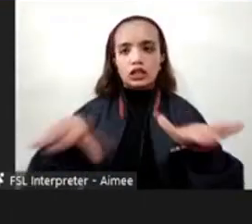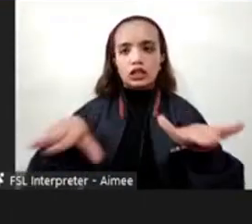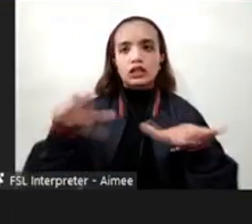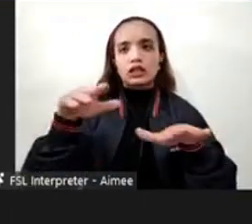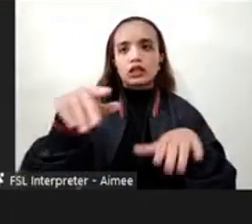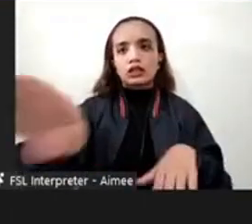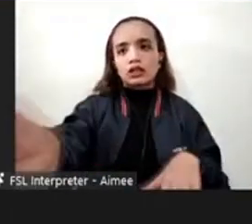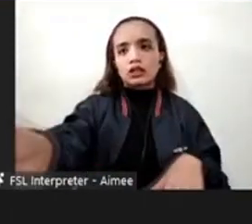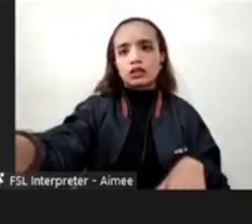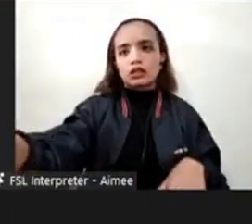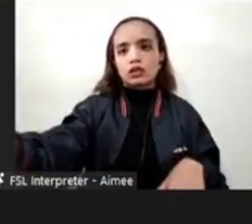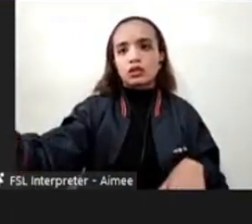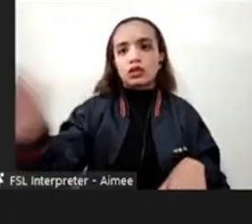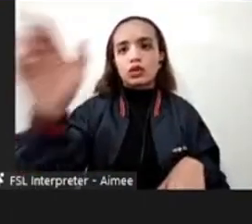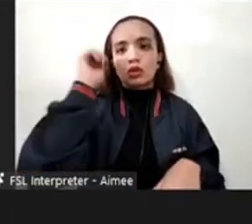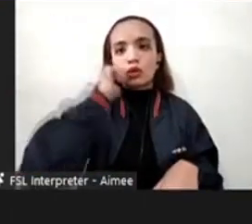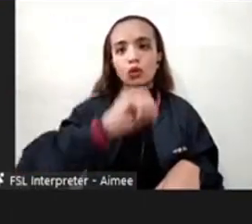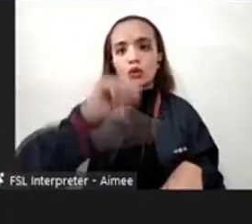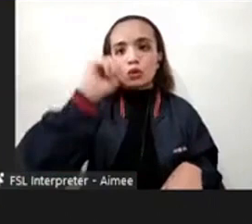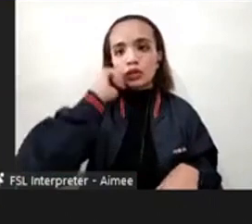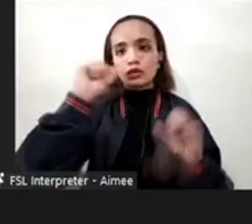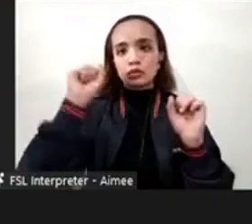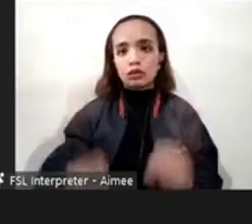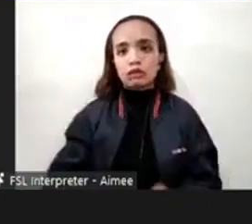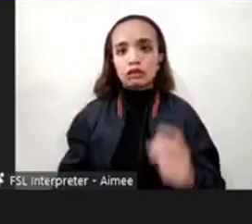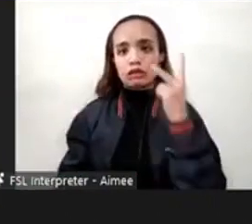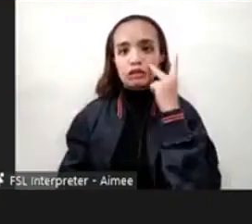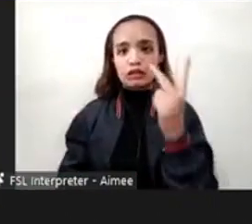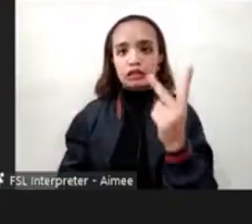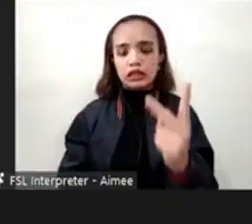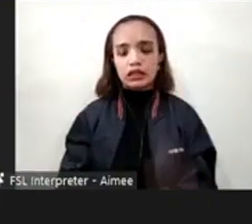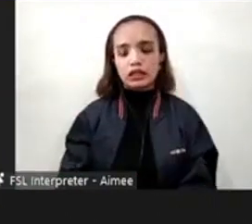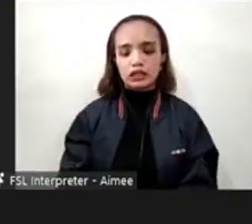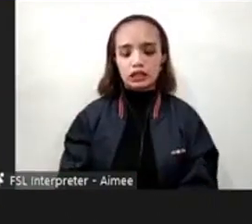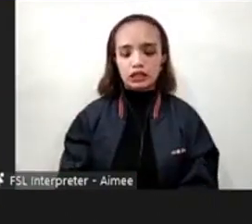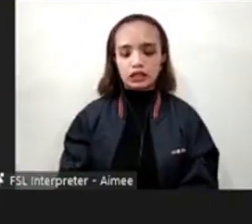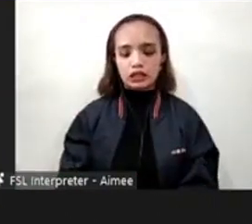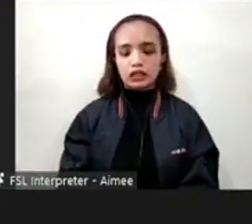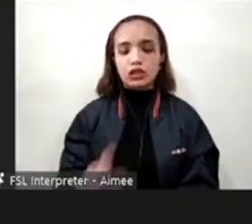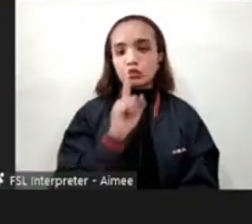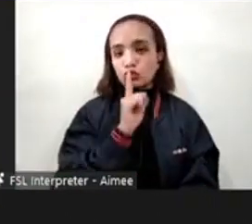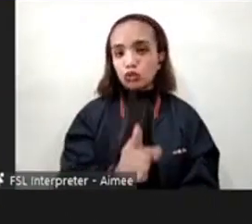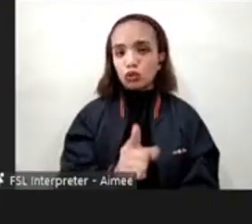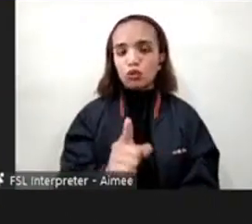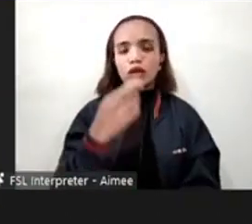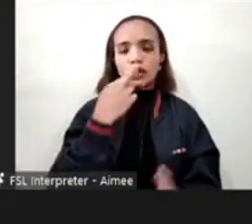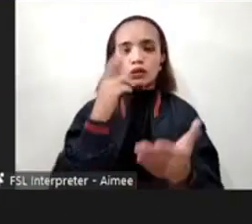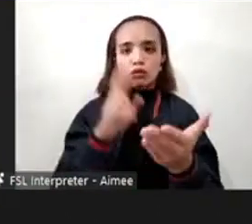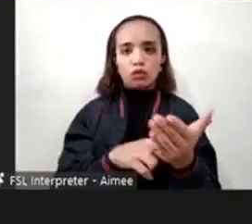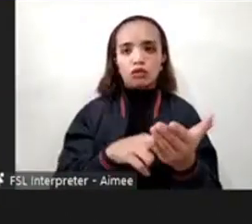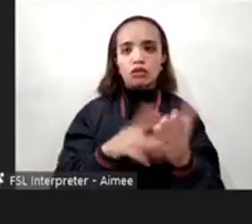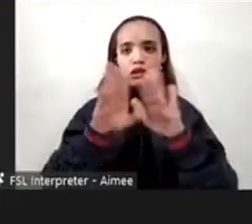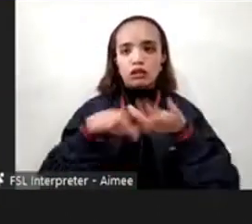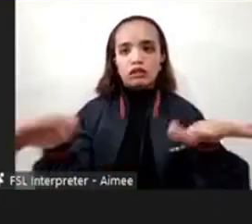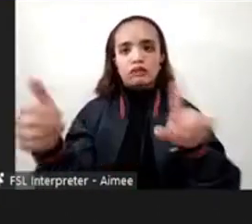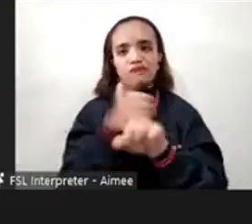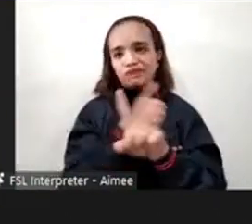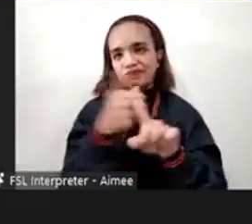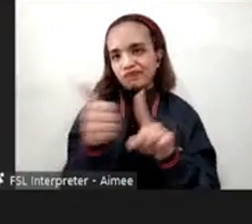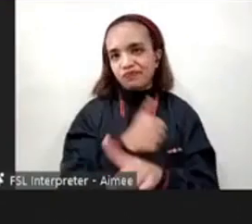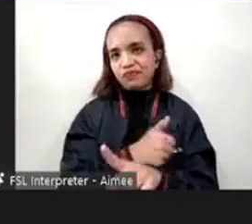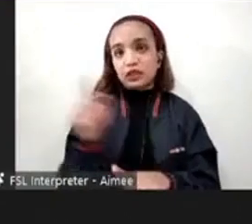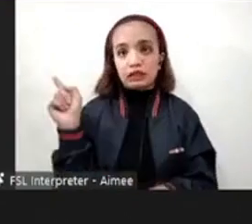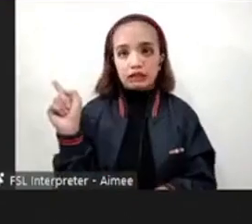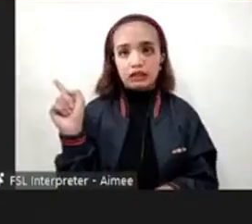www.childprotectionnetwork.org, every day you could see there the real-time reports of child abuse cases using this